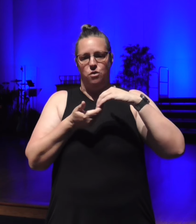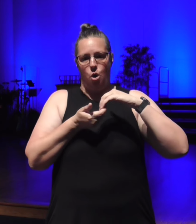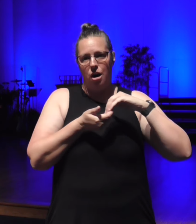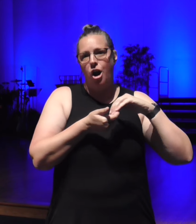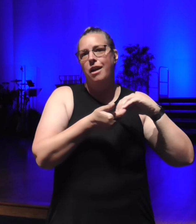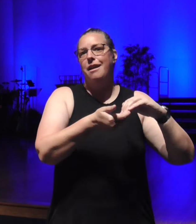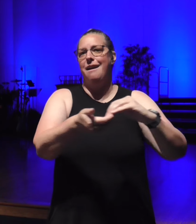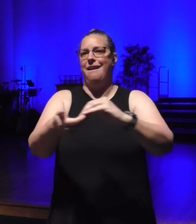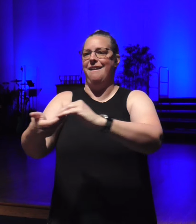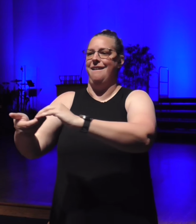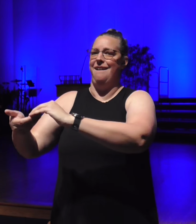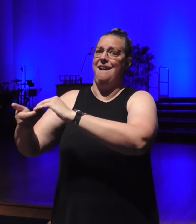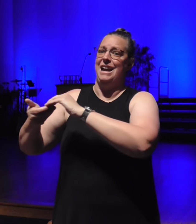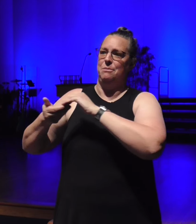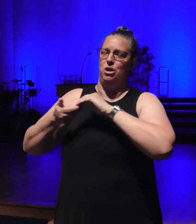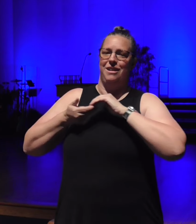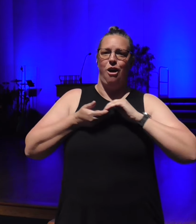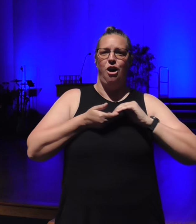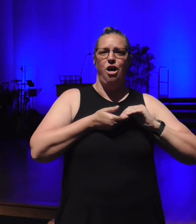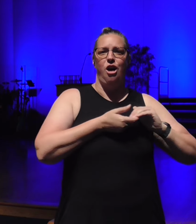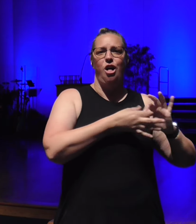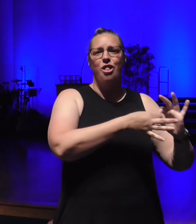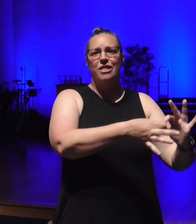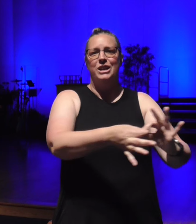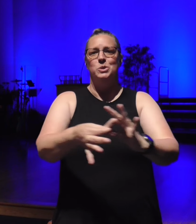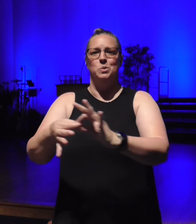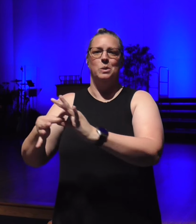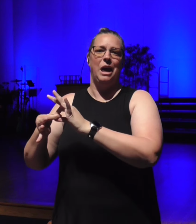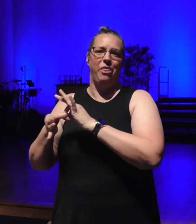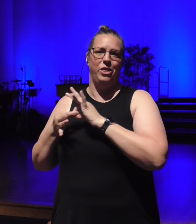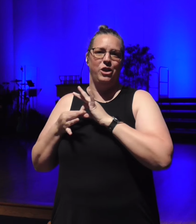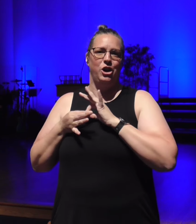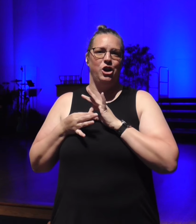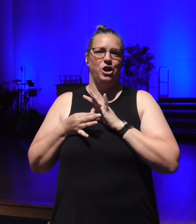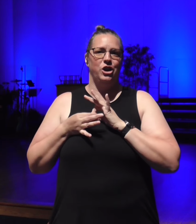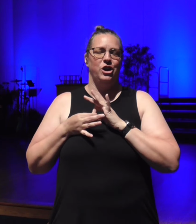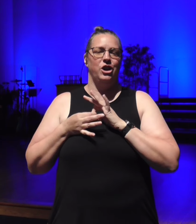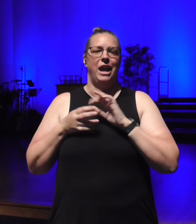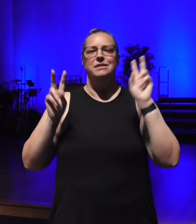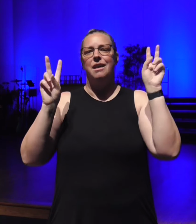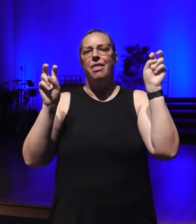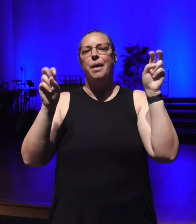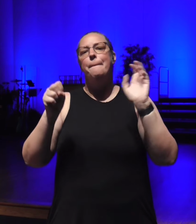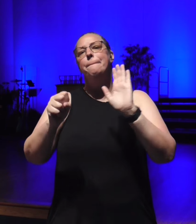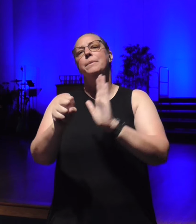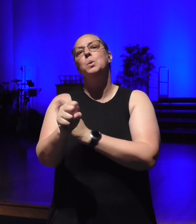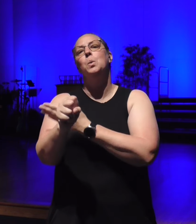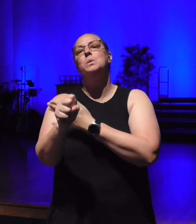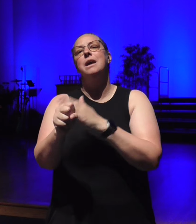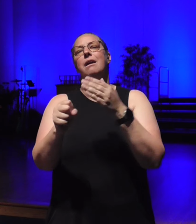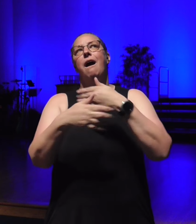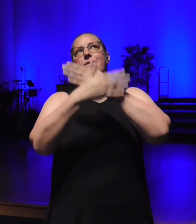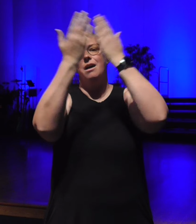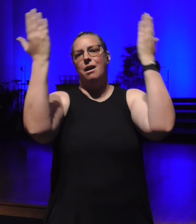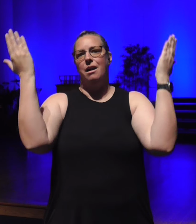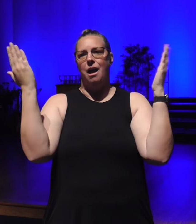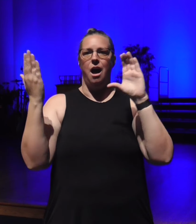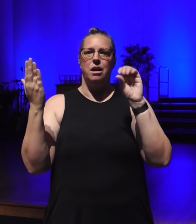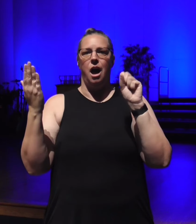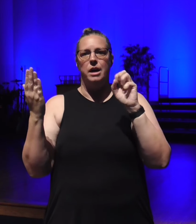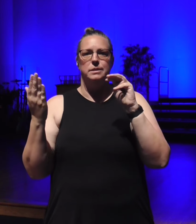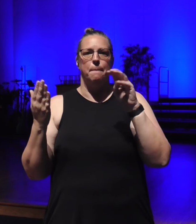harmonious cacophony, the music of the cosmos. She does not come to